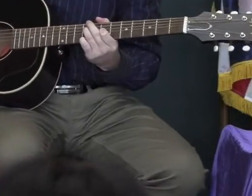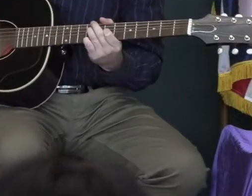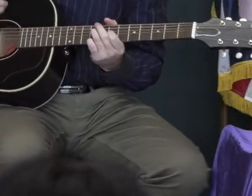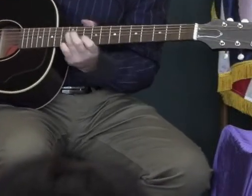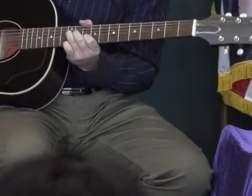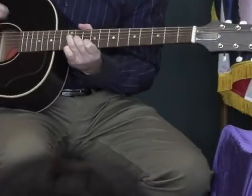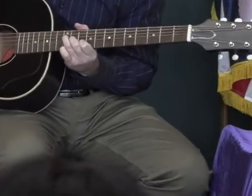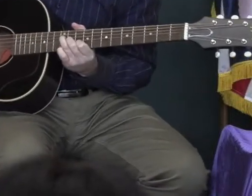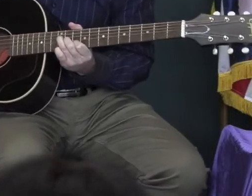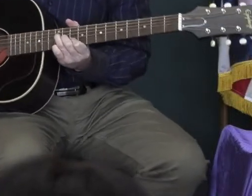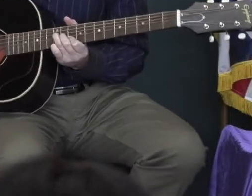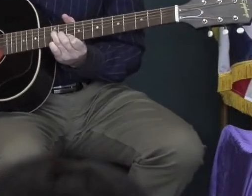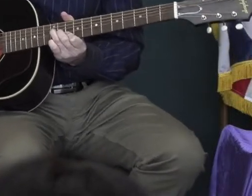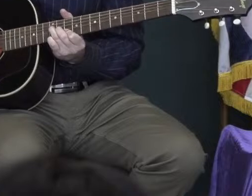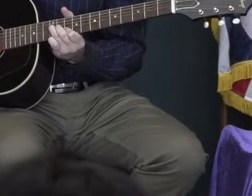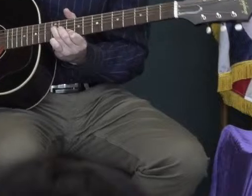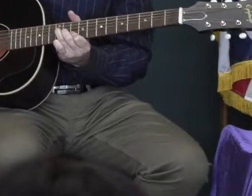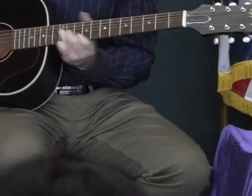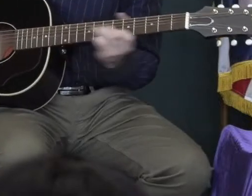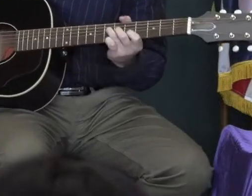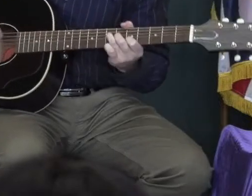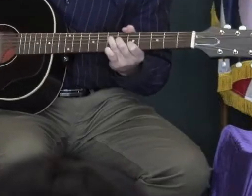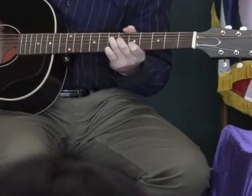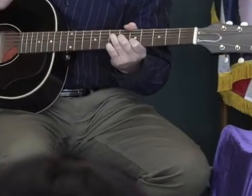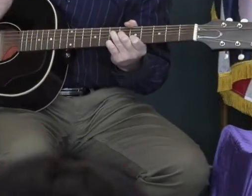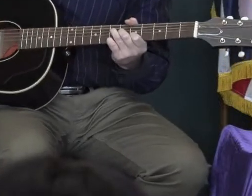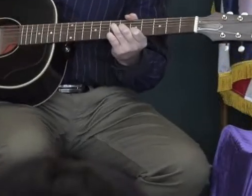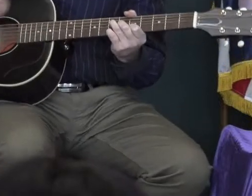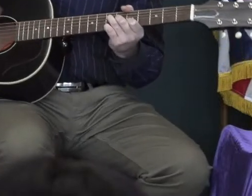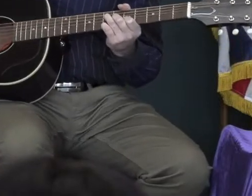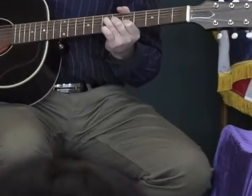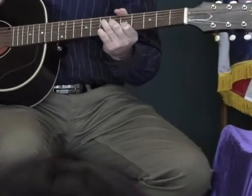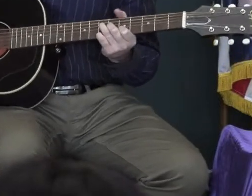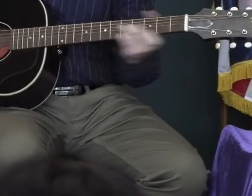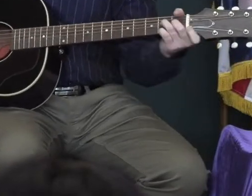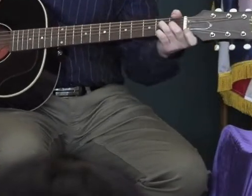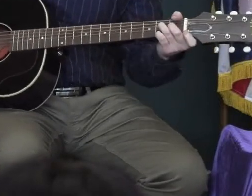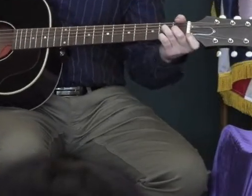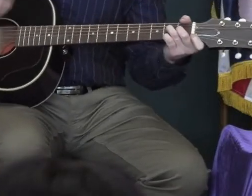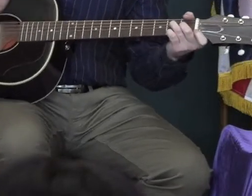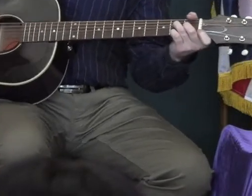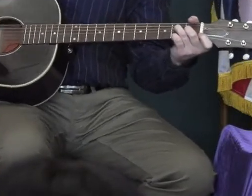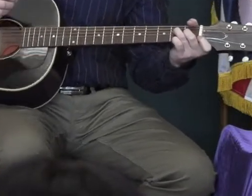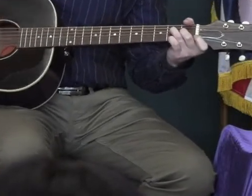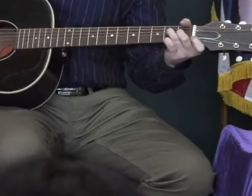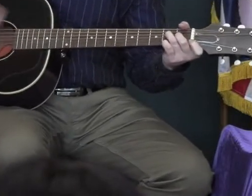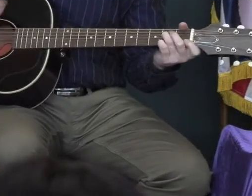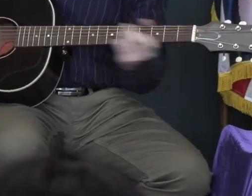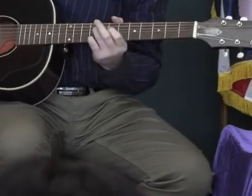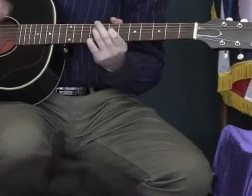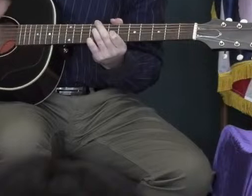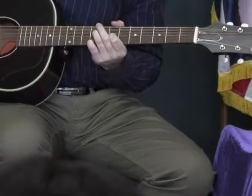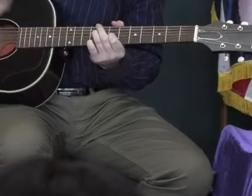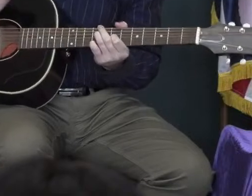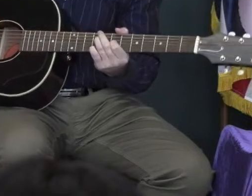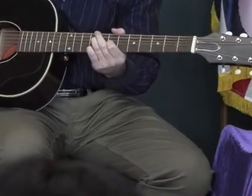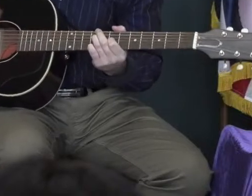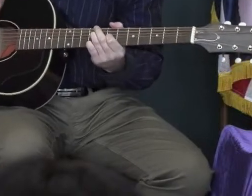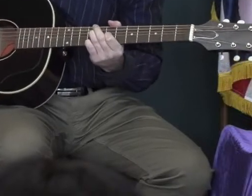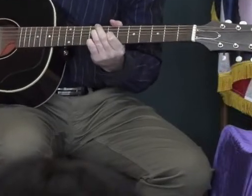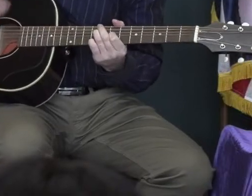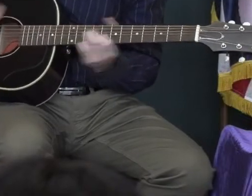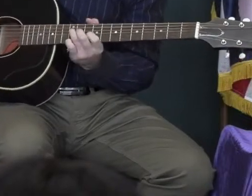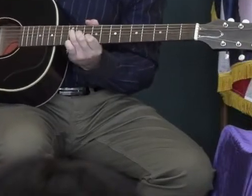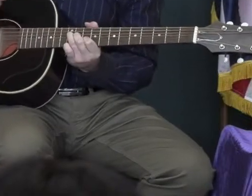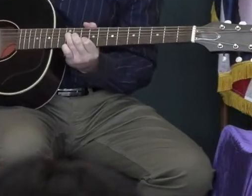Torn memories, born tragedy, was the cost in the loss of a family.